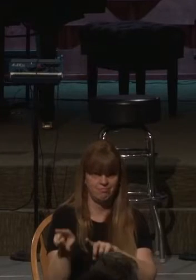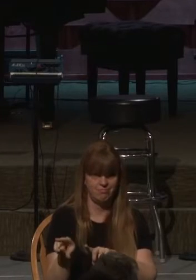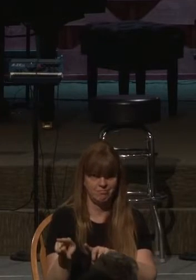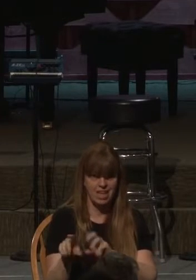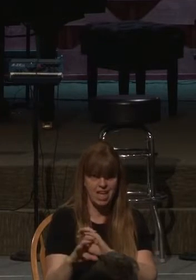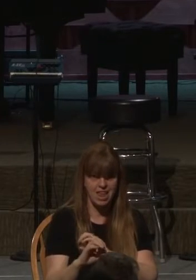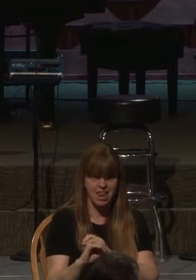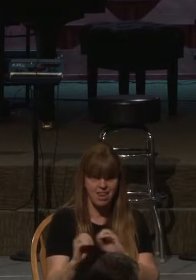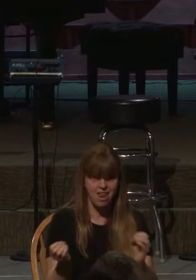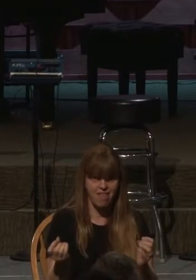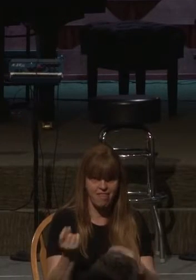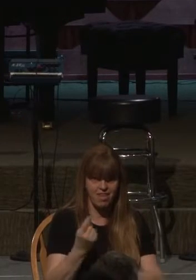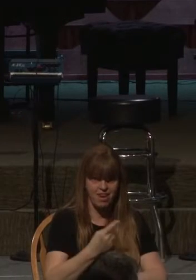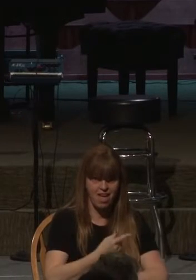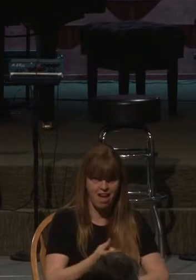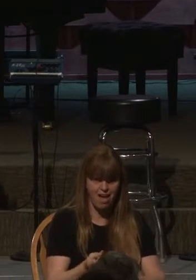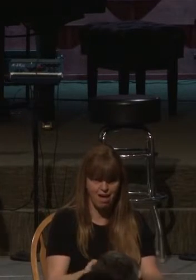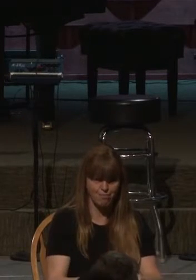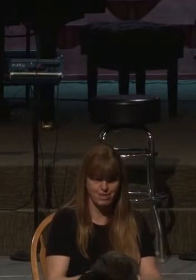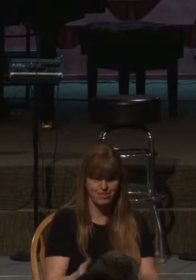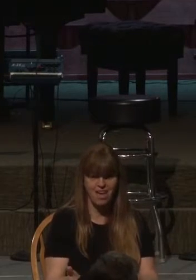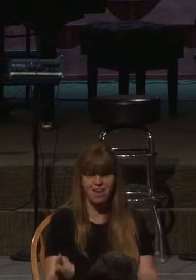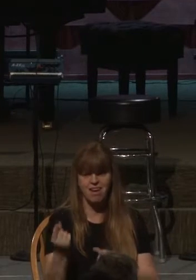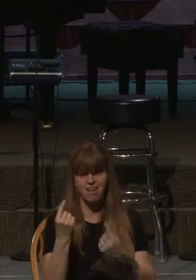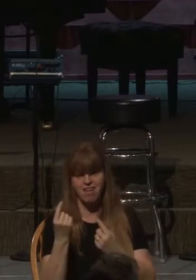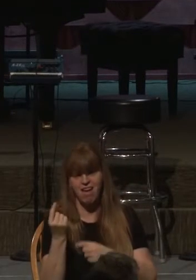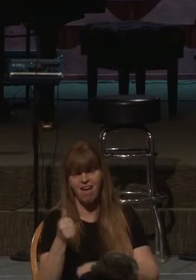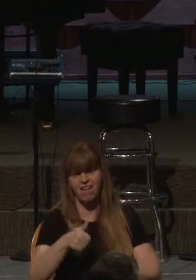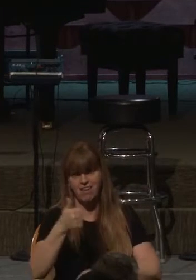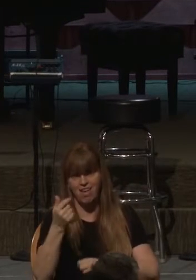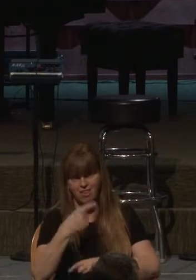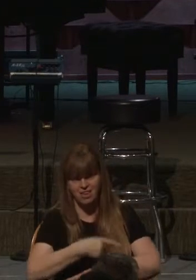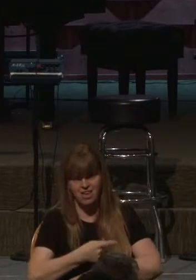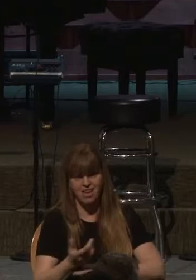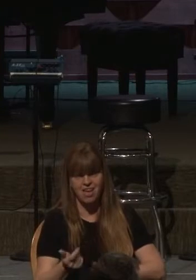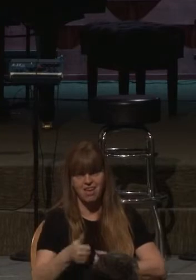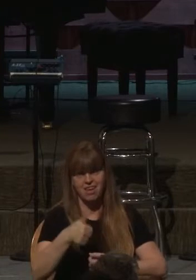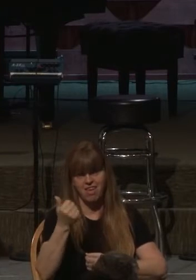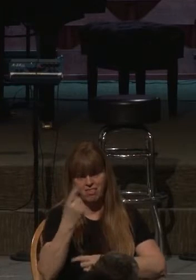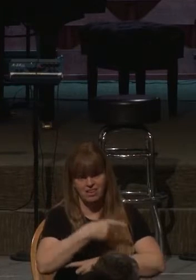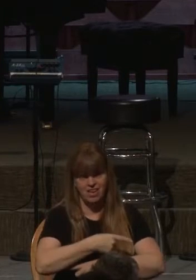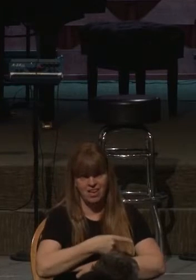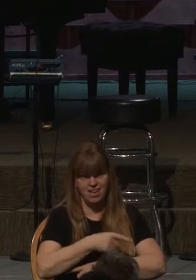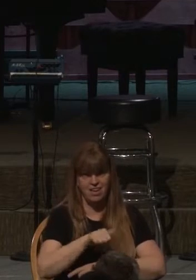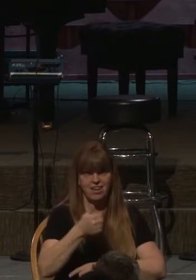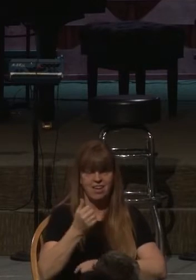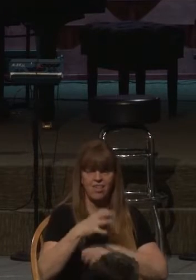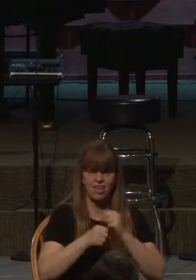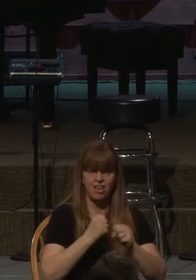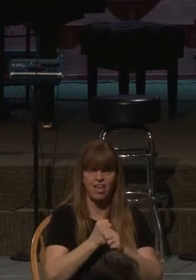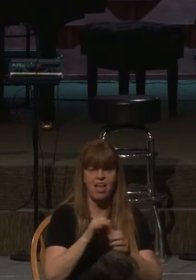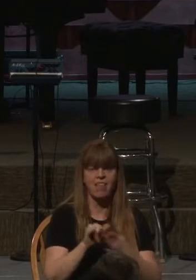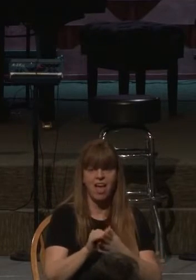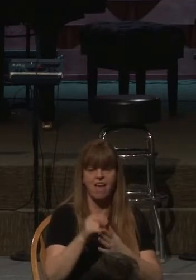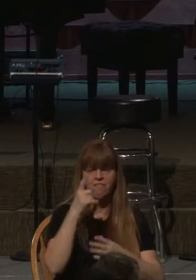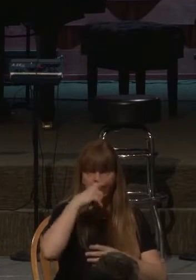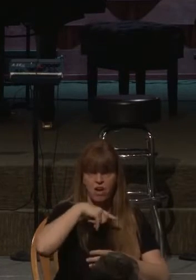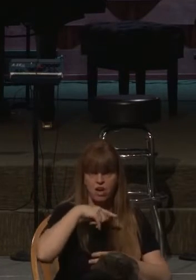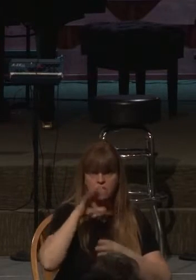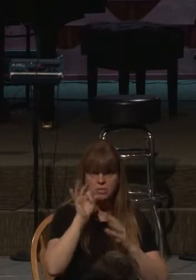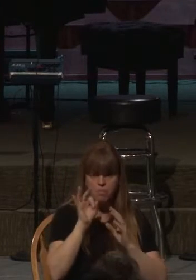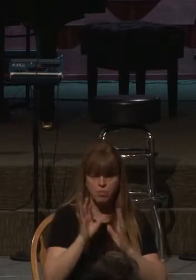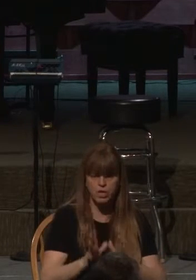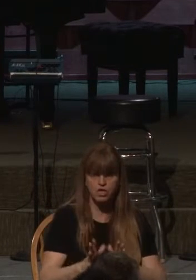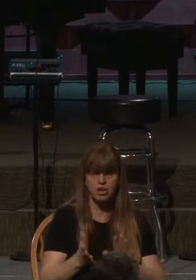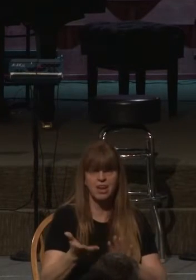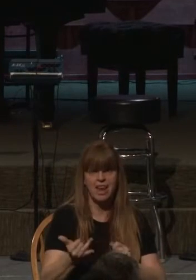And another day came and went. And another day came and went. And another month and another year. And that false prophet is now dead. And